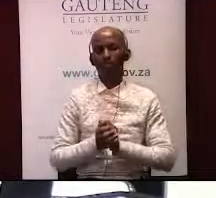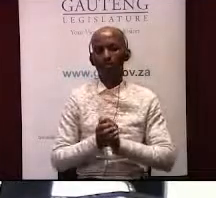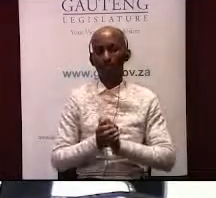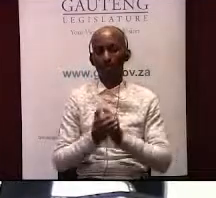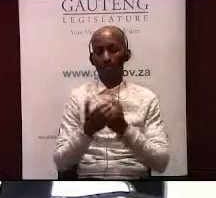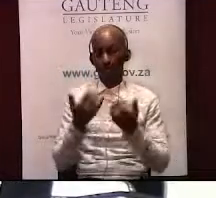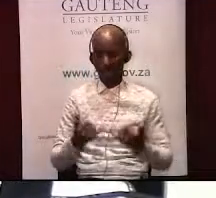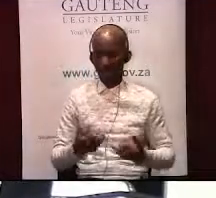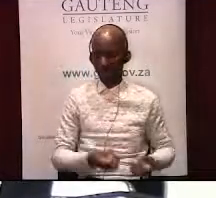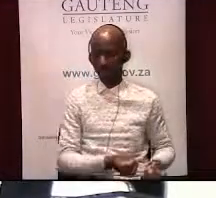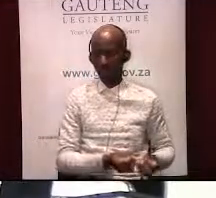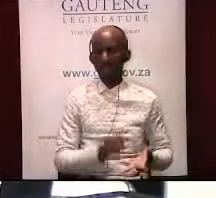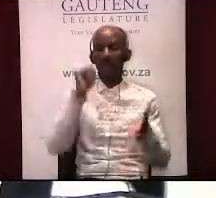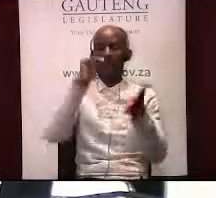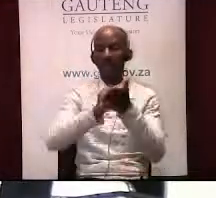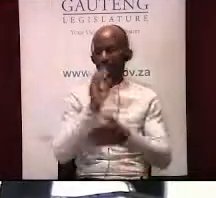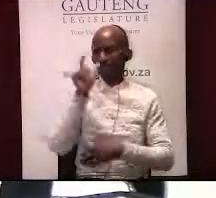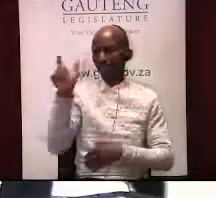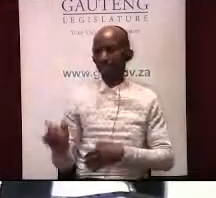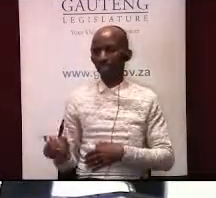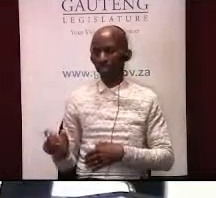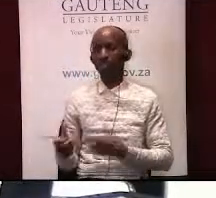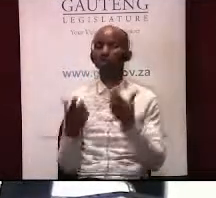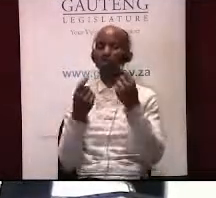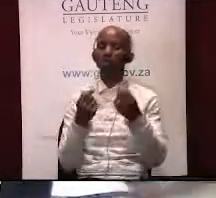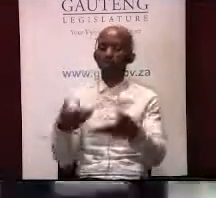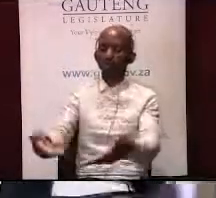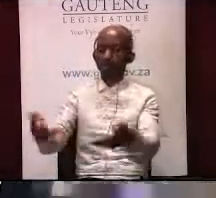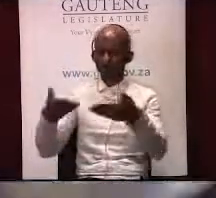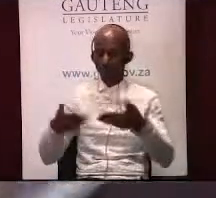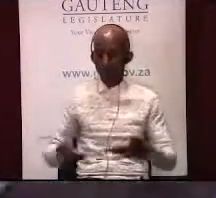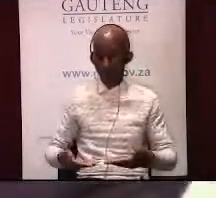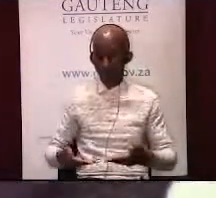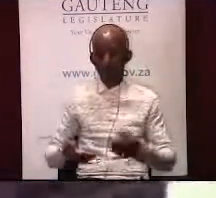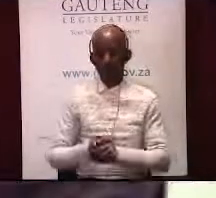So I will now hand over to the speaker to do the welcoming.